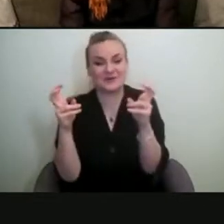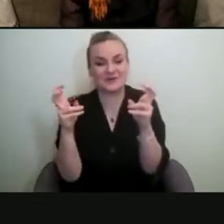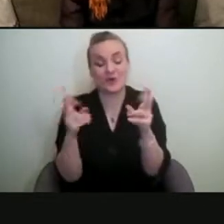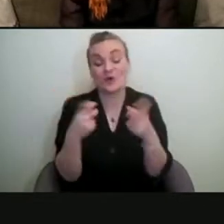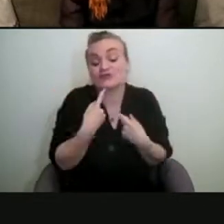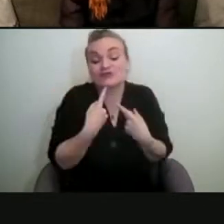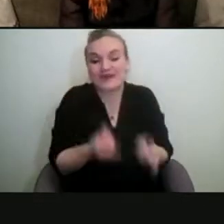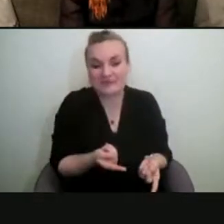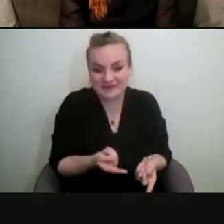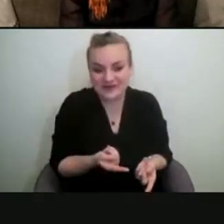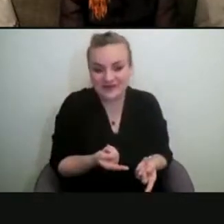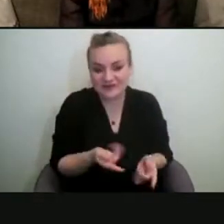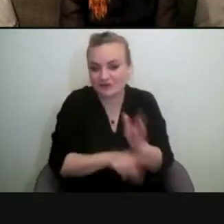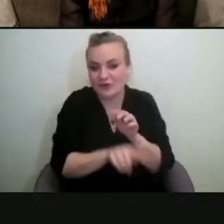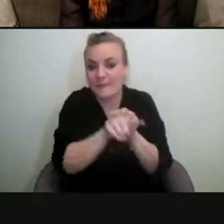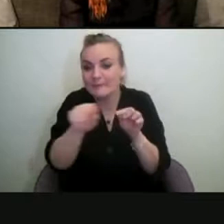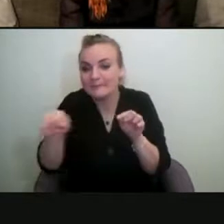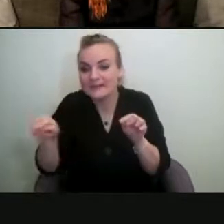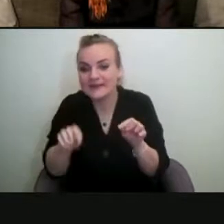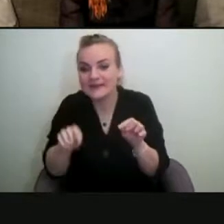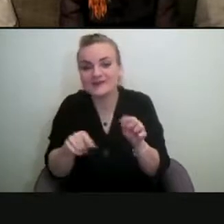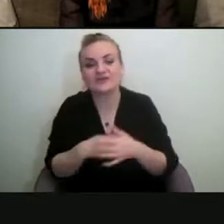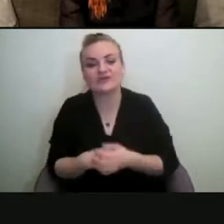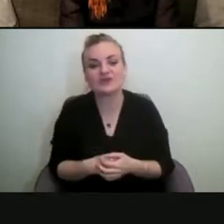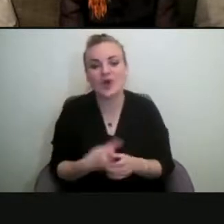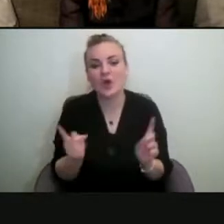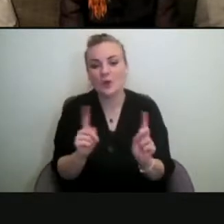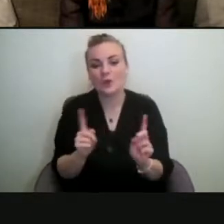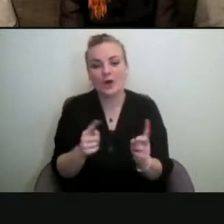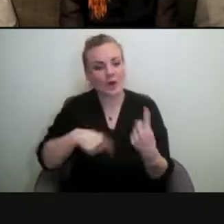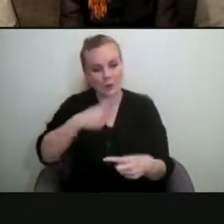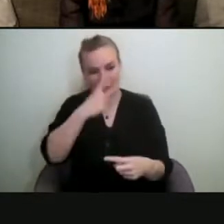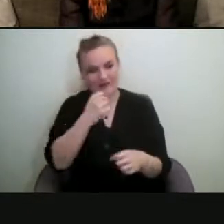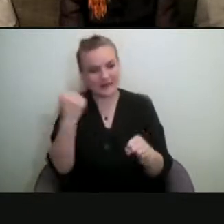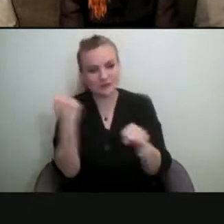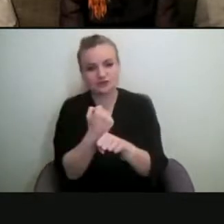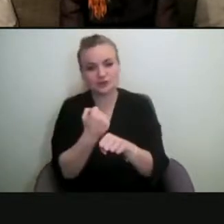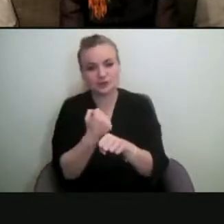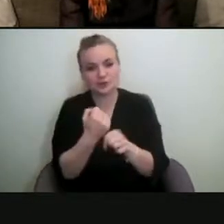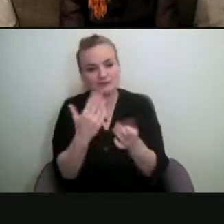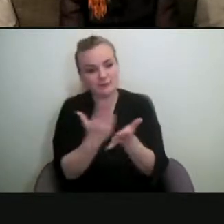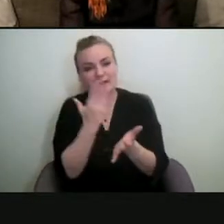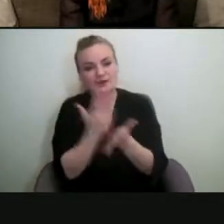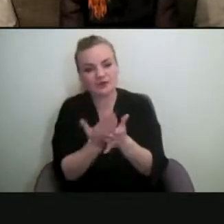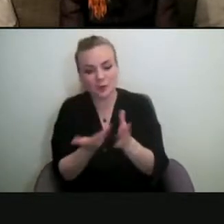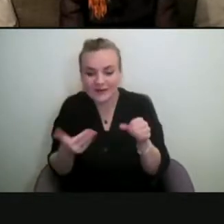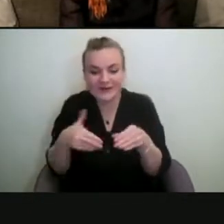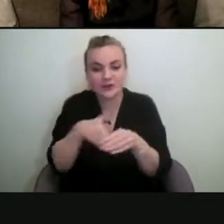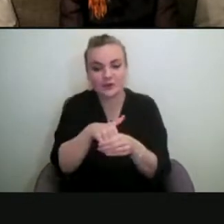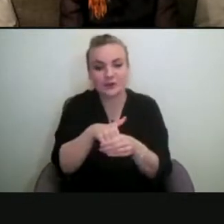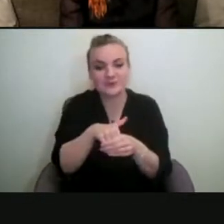in terms of what it is that we could do to move towards an inclusive